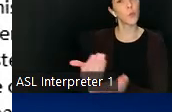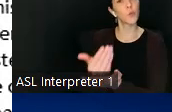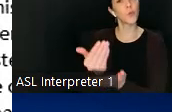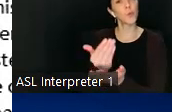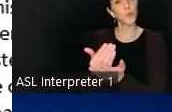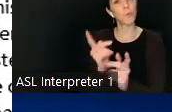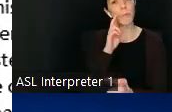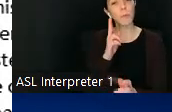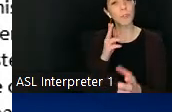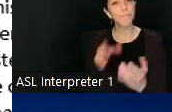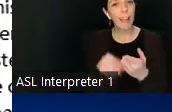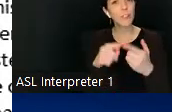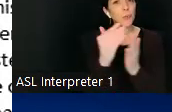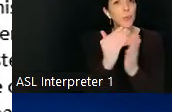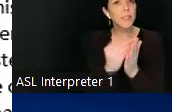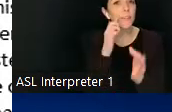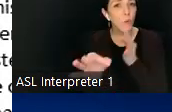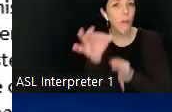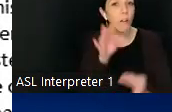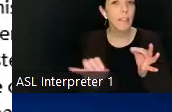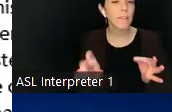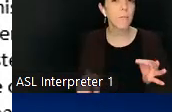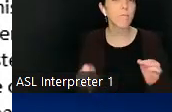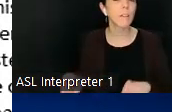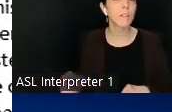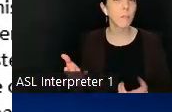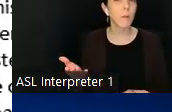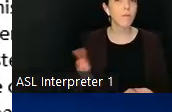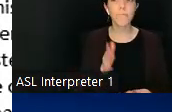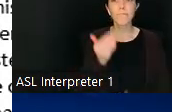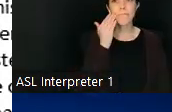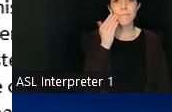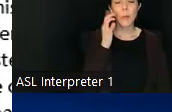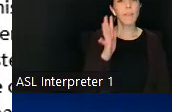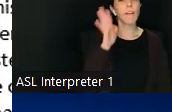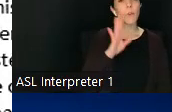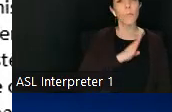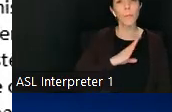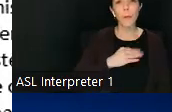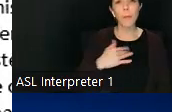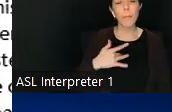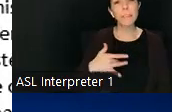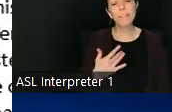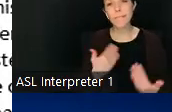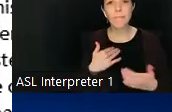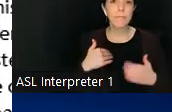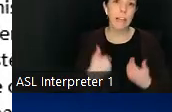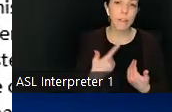possible, because you never know. Like you said, it might be some burnout. But my thought was,